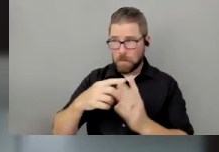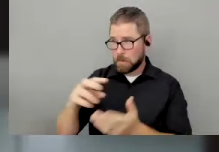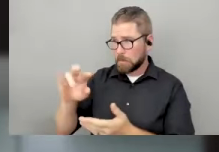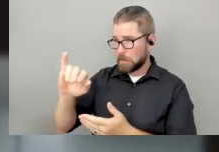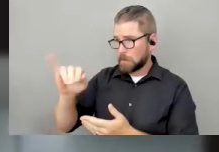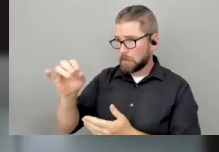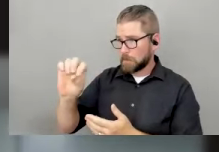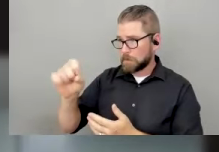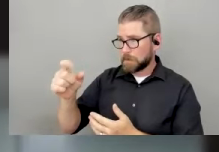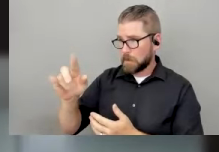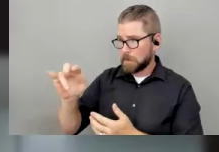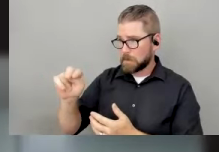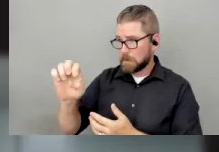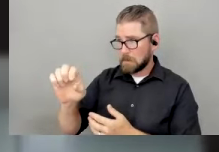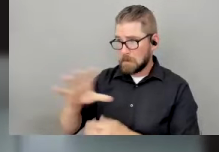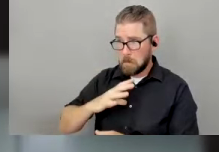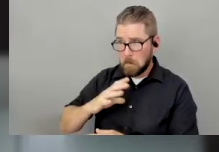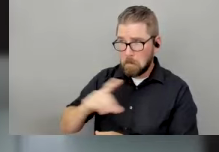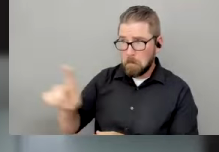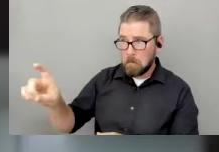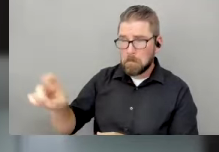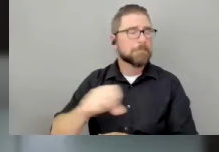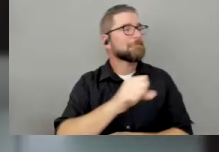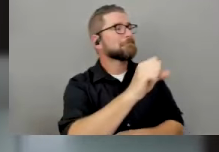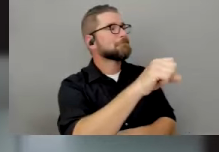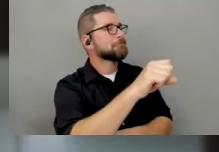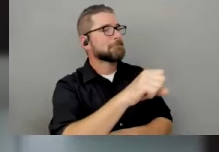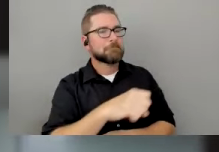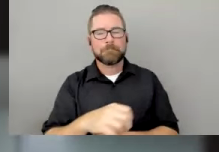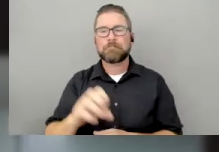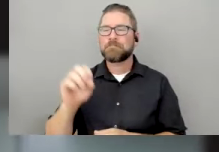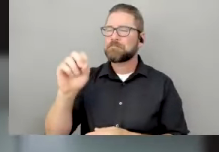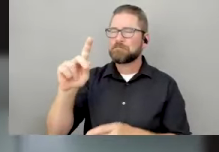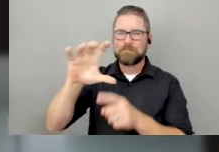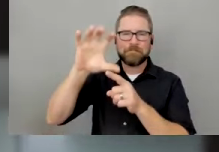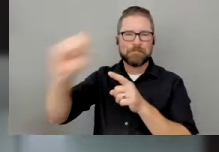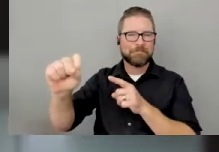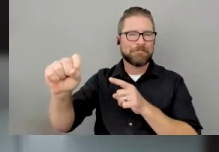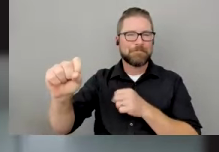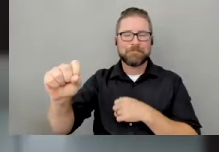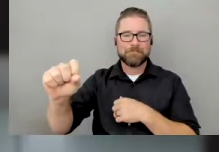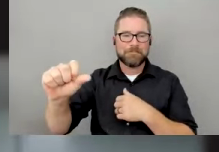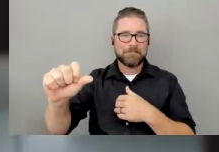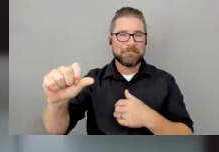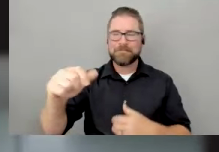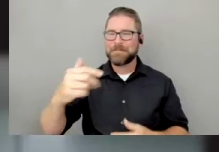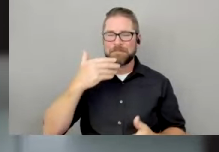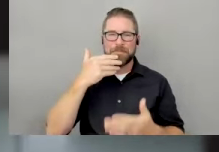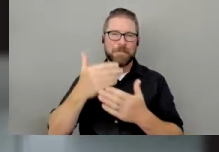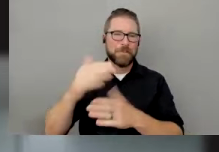Strain? Yes. Okay, awesome. Well, good afternoon,